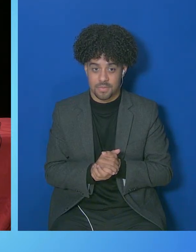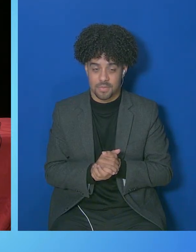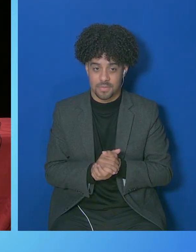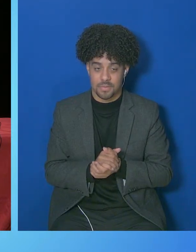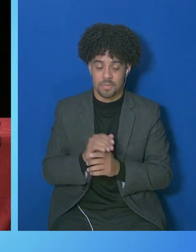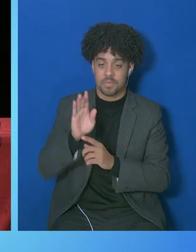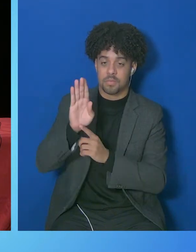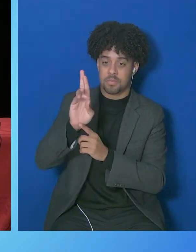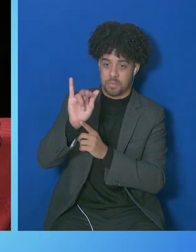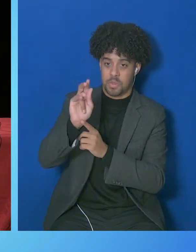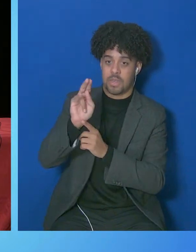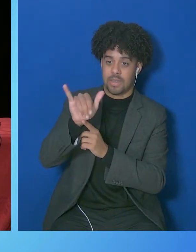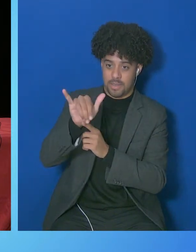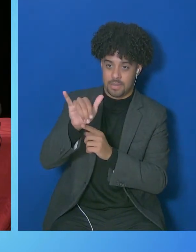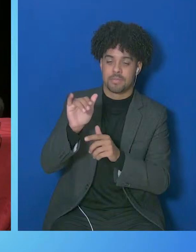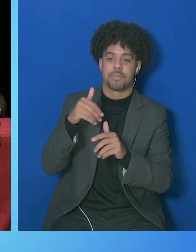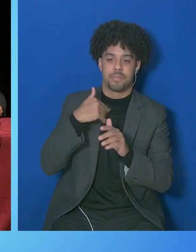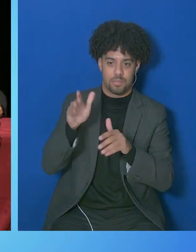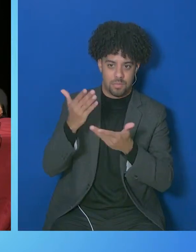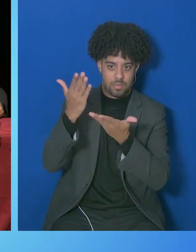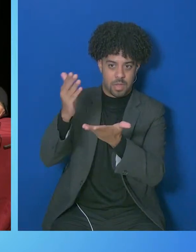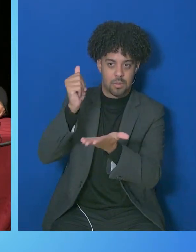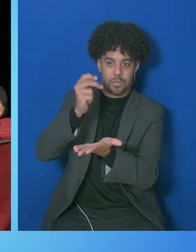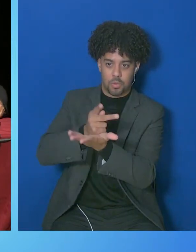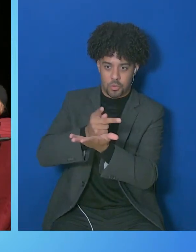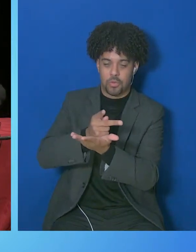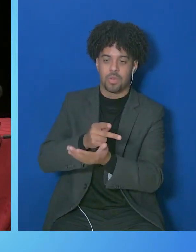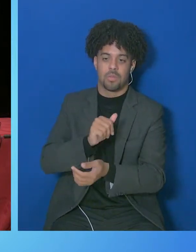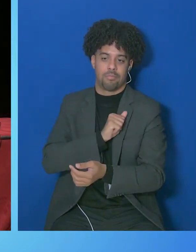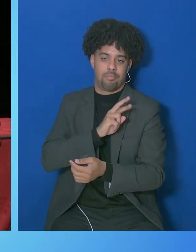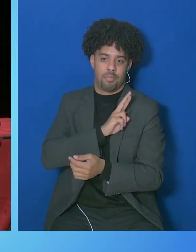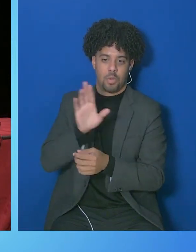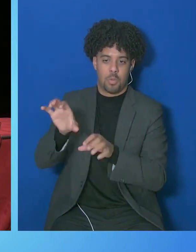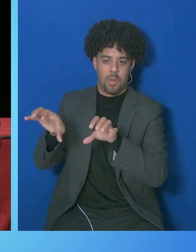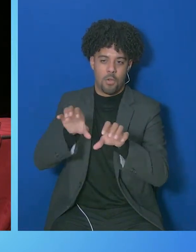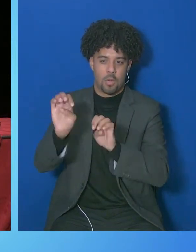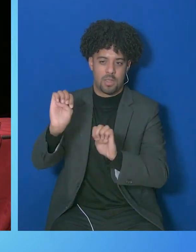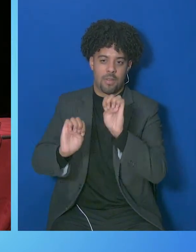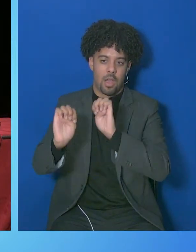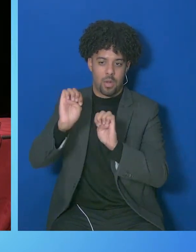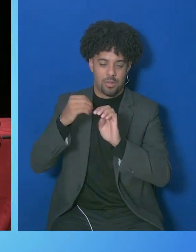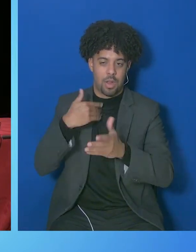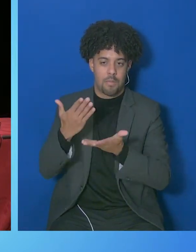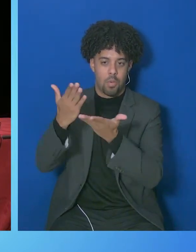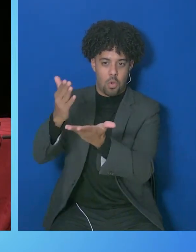I'll make a motion to approve Superintendent Reichman's performance evaluation.